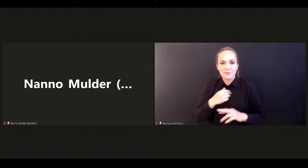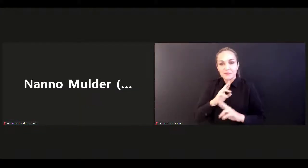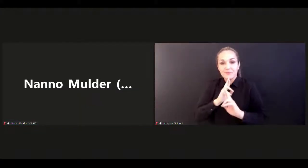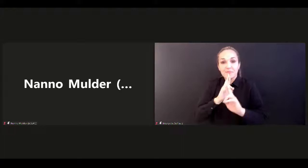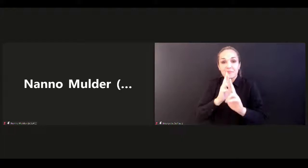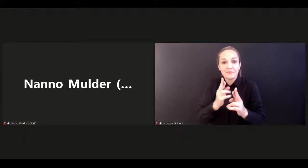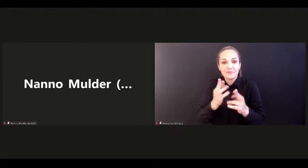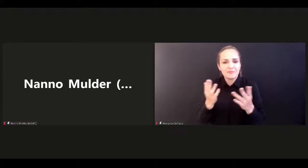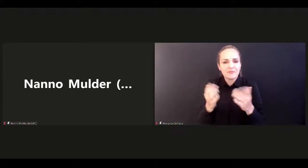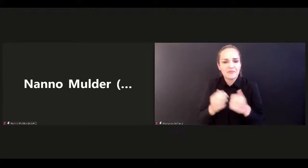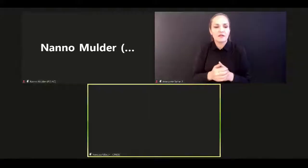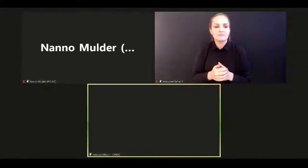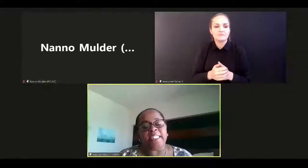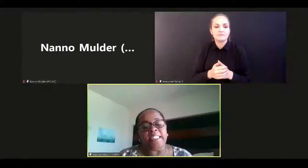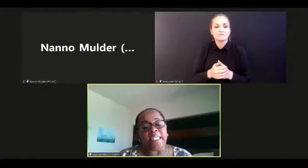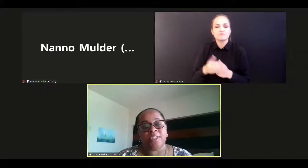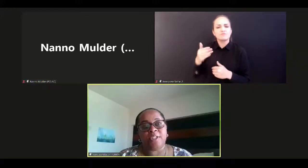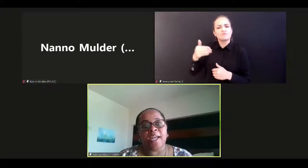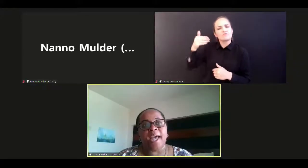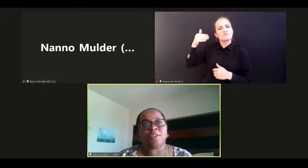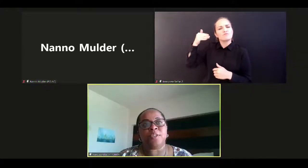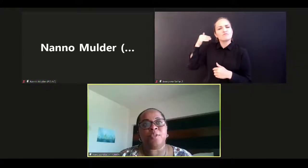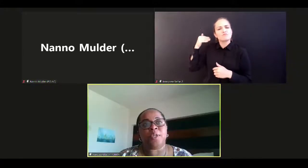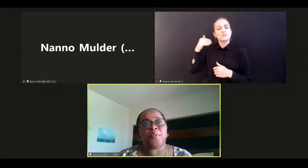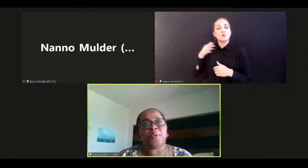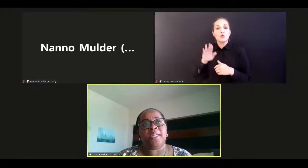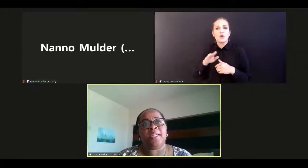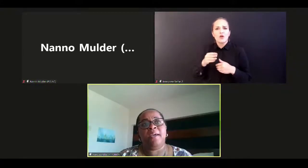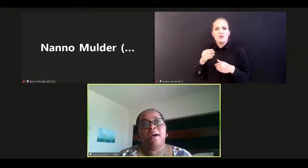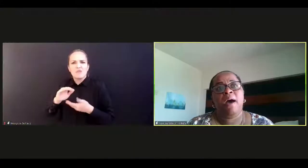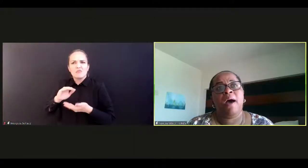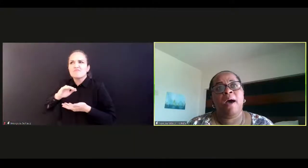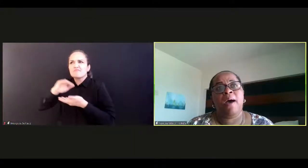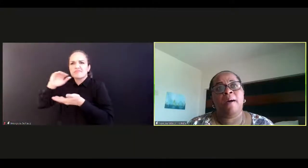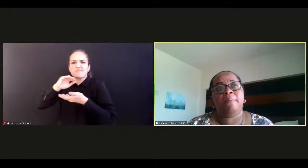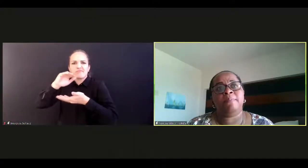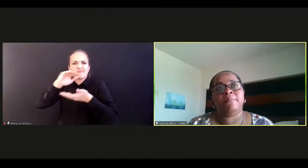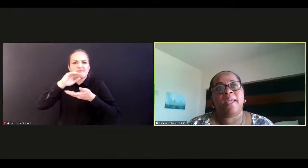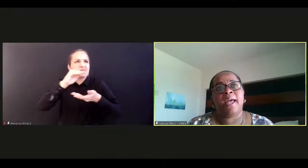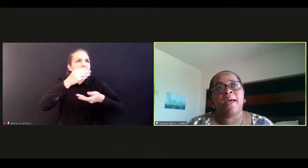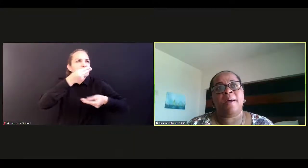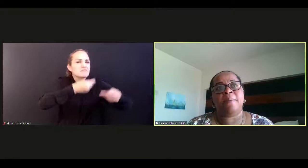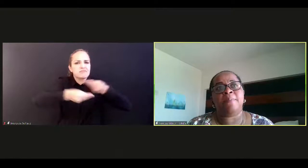of our exports in the ICT sector. Actually, we already